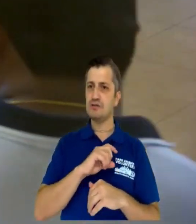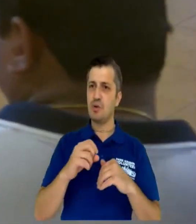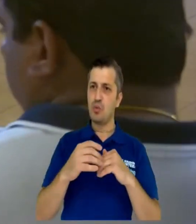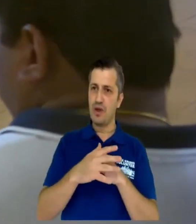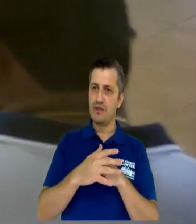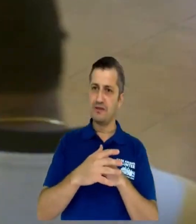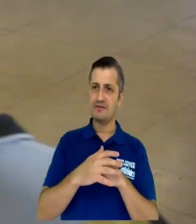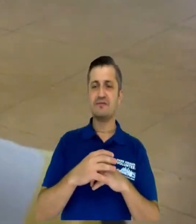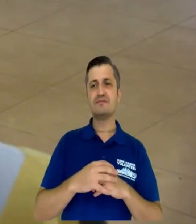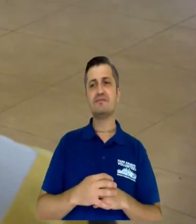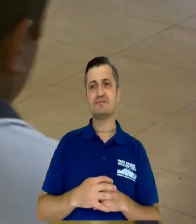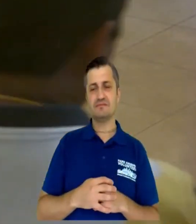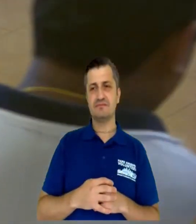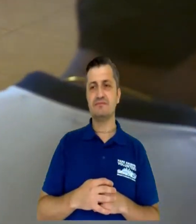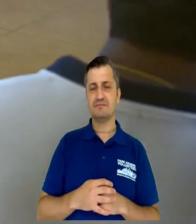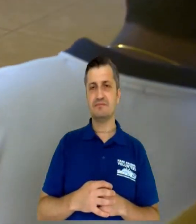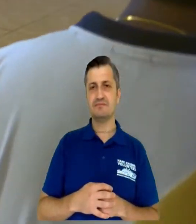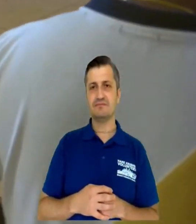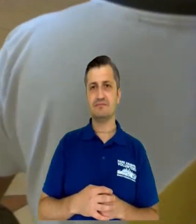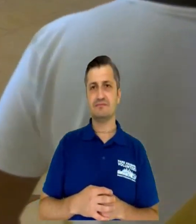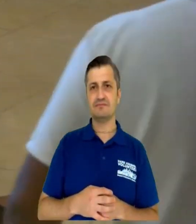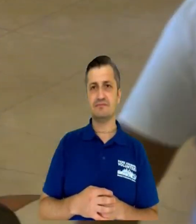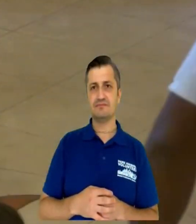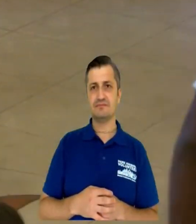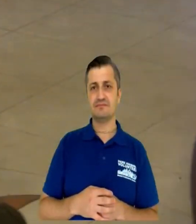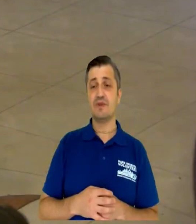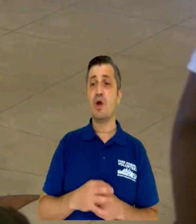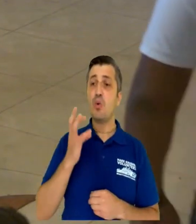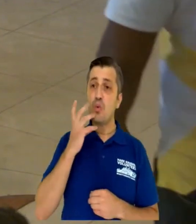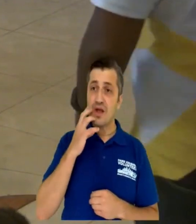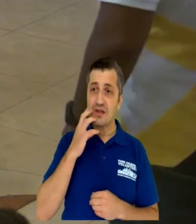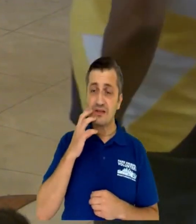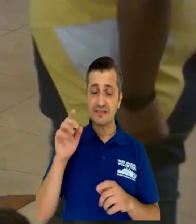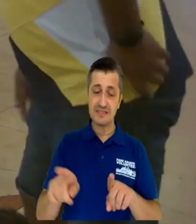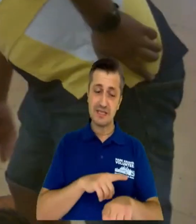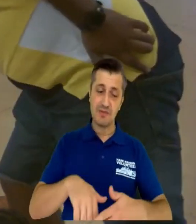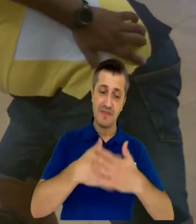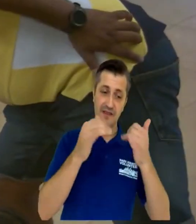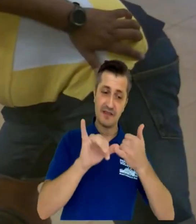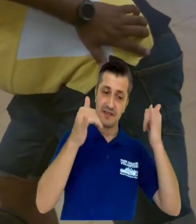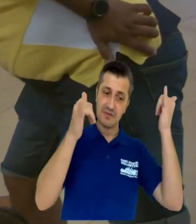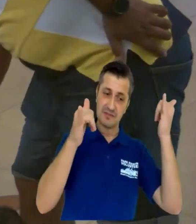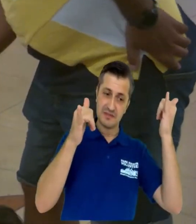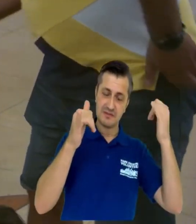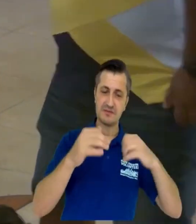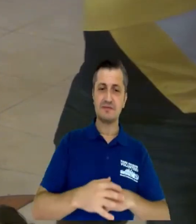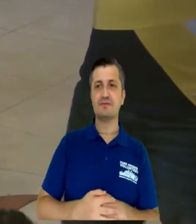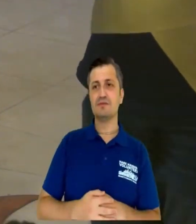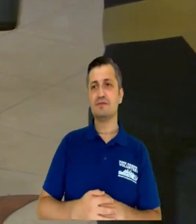right? And on Janmashtami Day, right? So the destination wedding on Janmashtami Day,